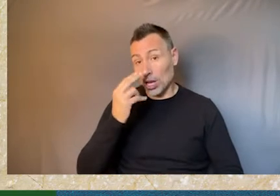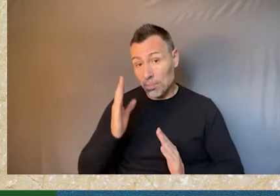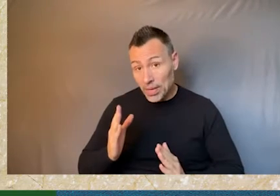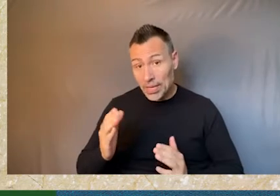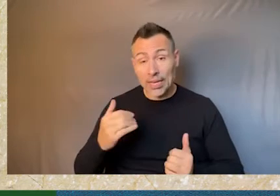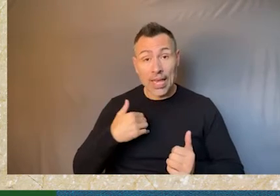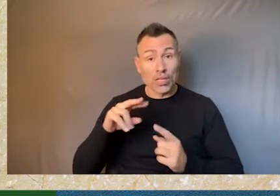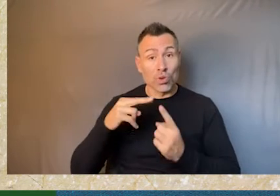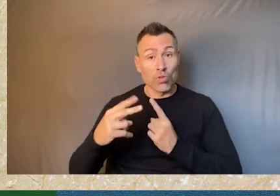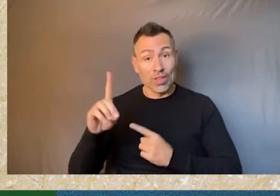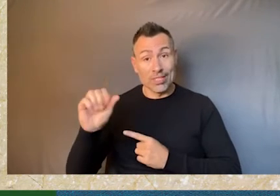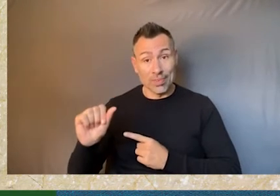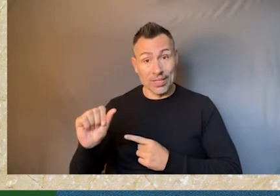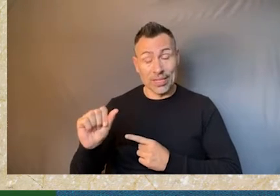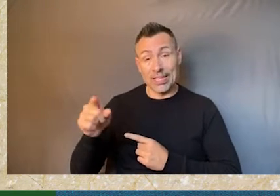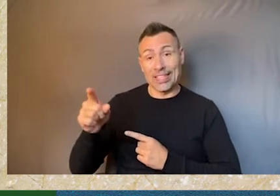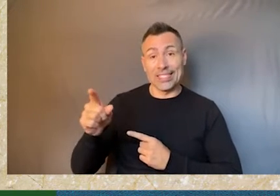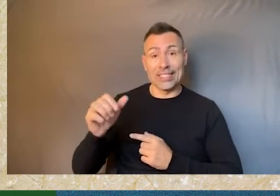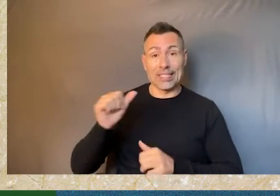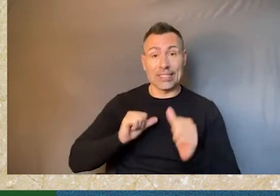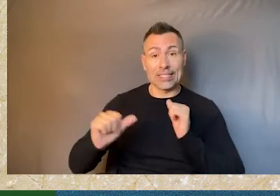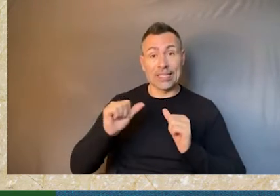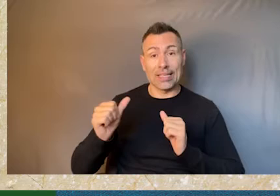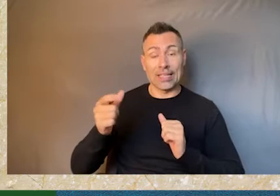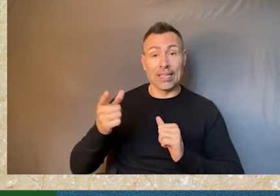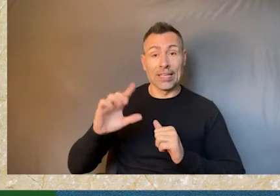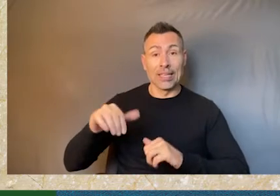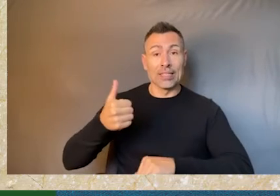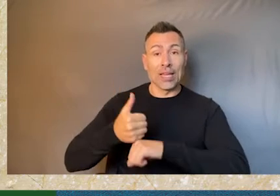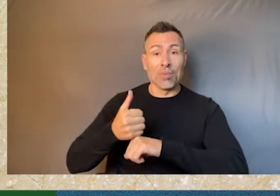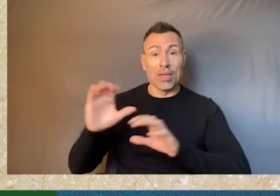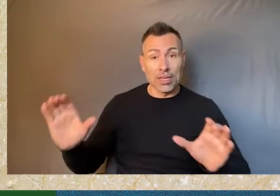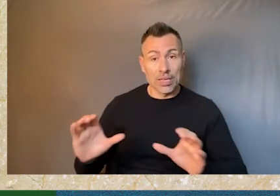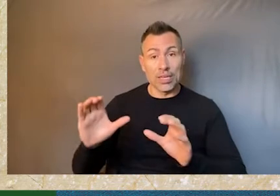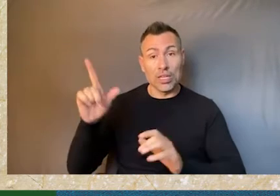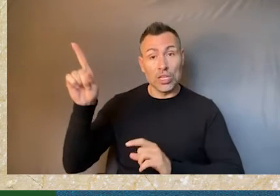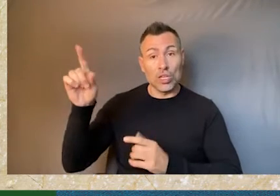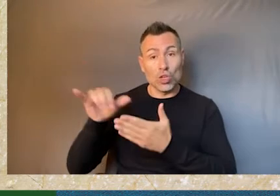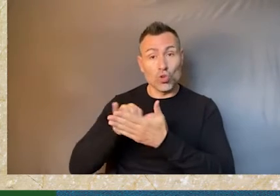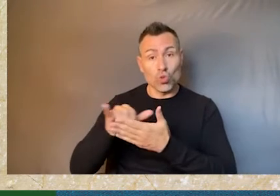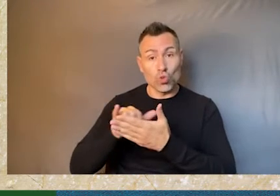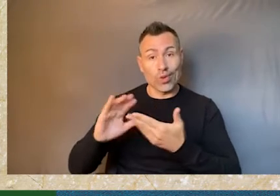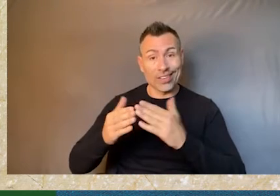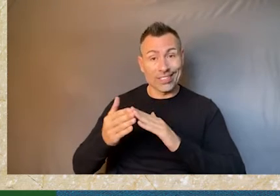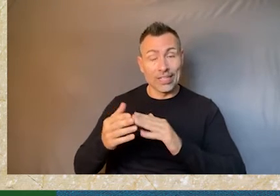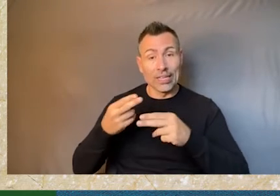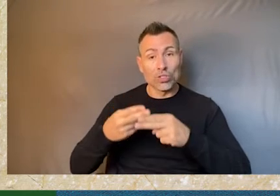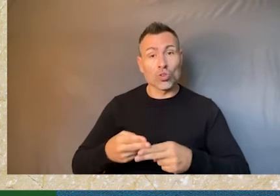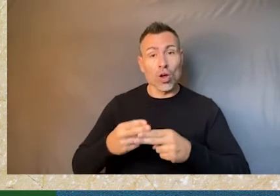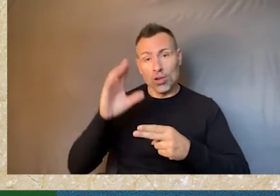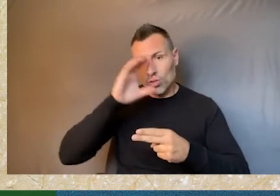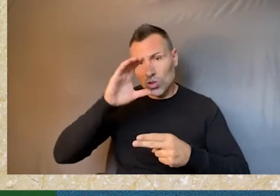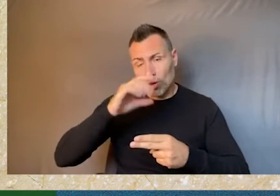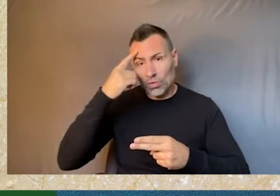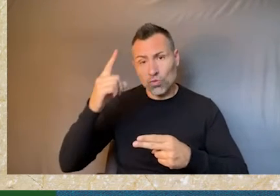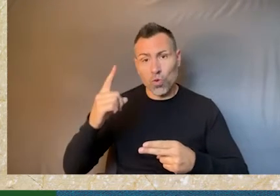view on disability. And this is a skit that he did in New York. And it's called The Quest for the Rainbow Bagel. So I'm going to